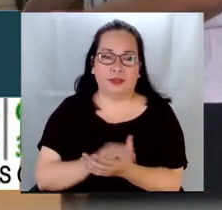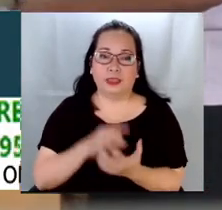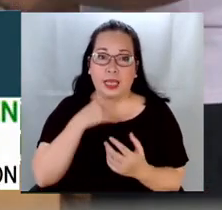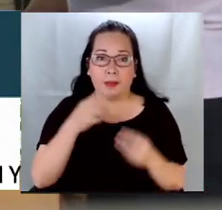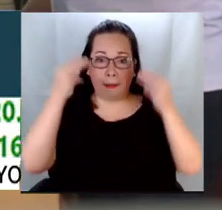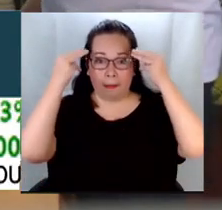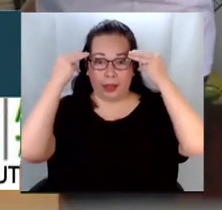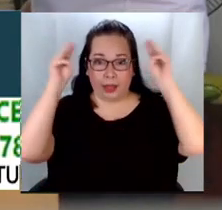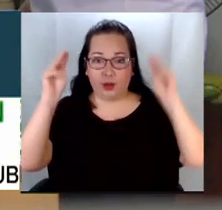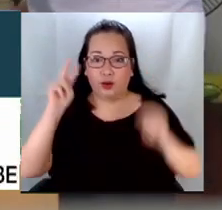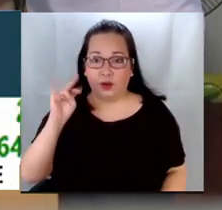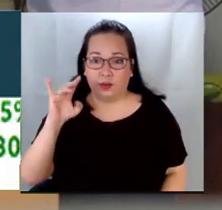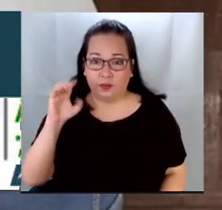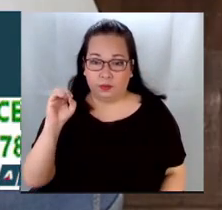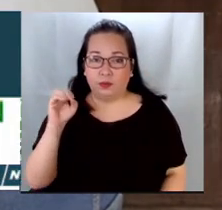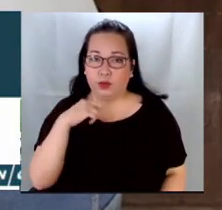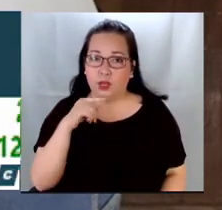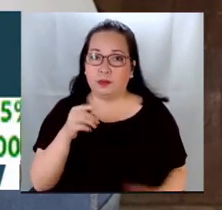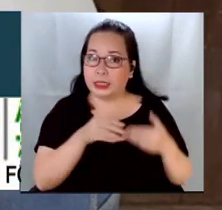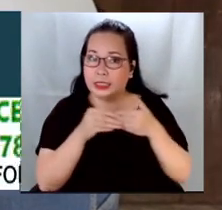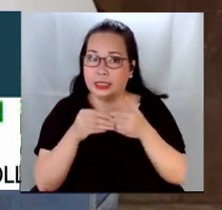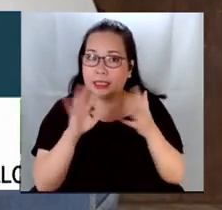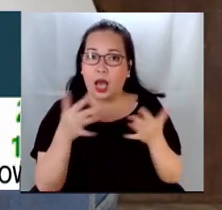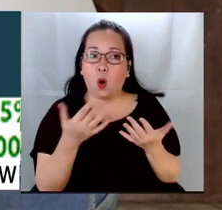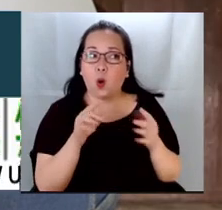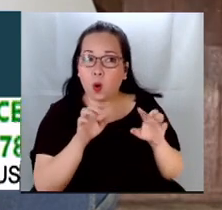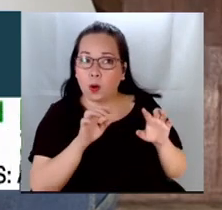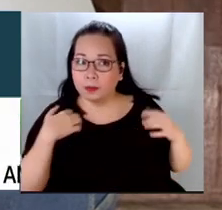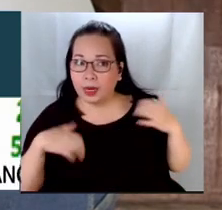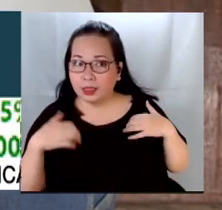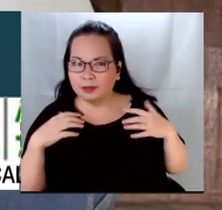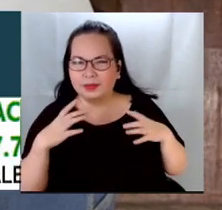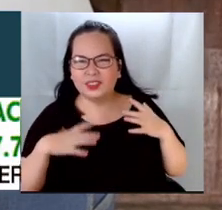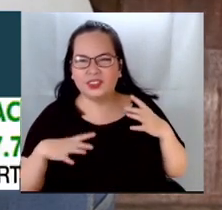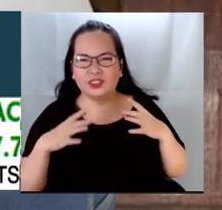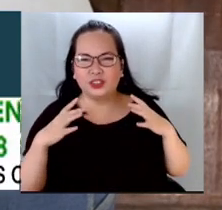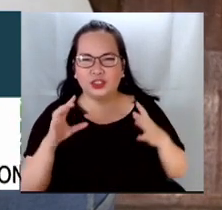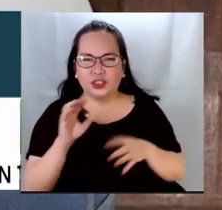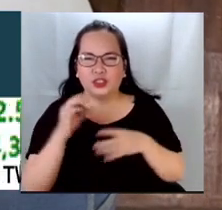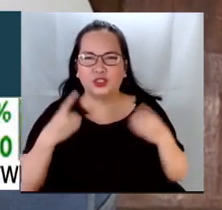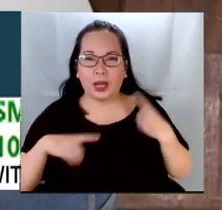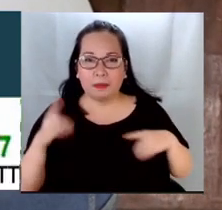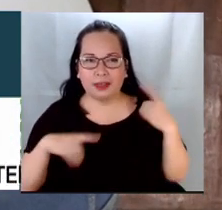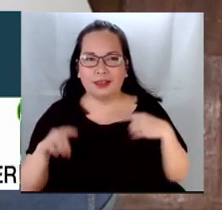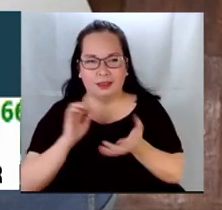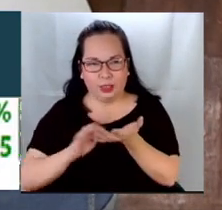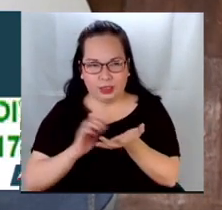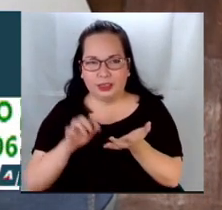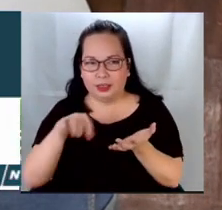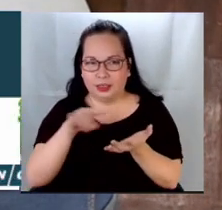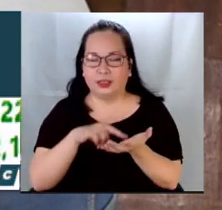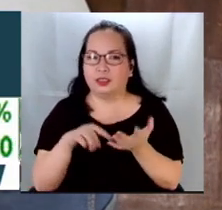Soto, who led the city's simulation program this morning. Now, Soto says Pasig can start its inoculation program even if the vaccines arrive